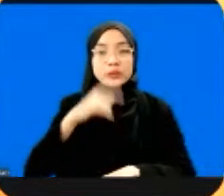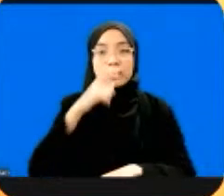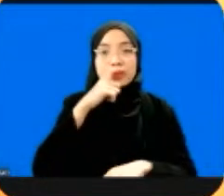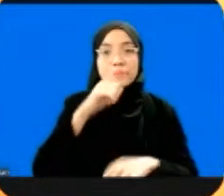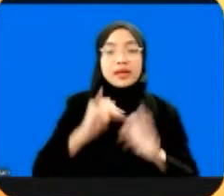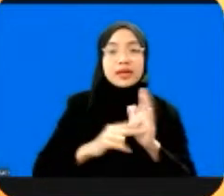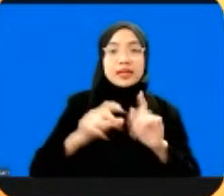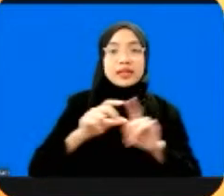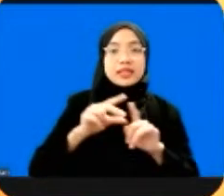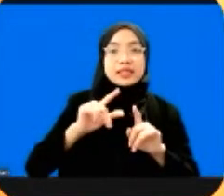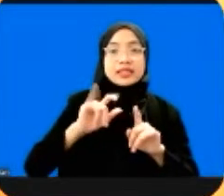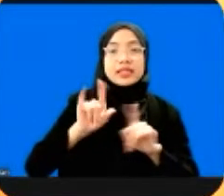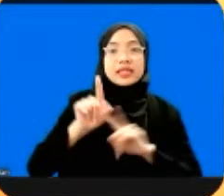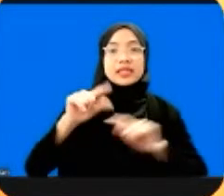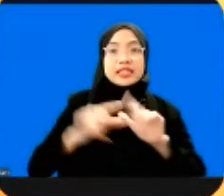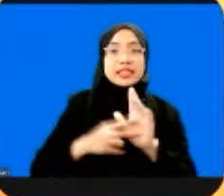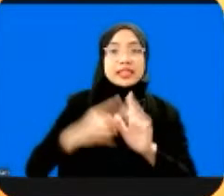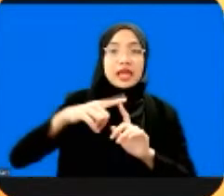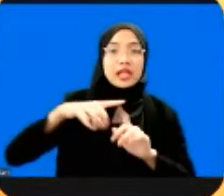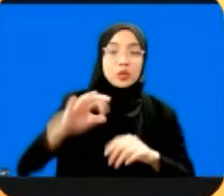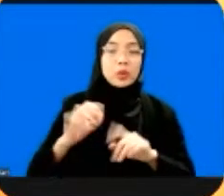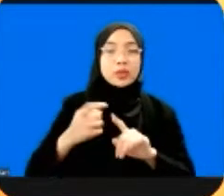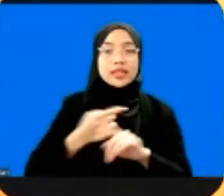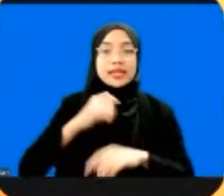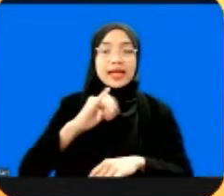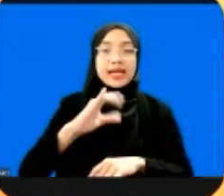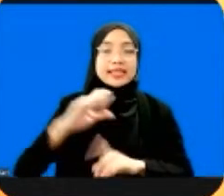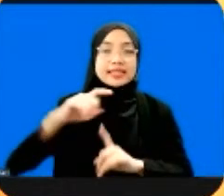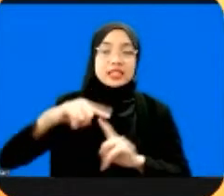Watch. And then Dr.